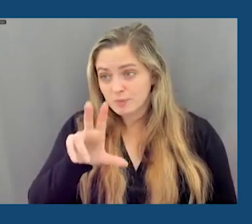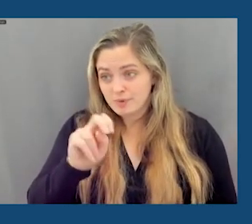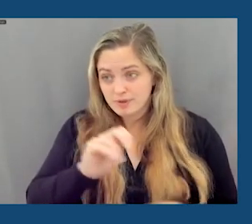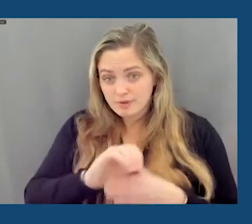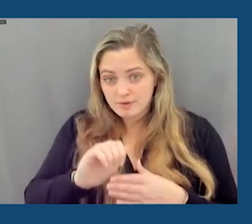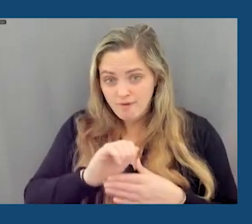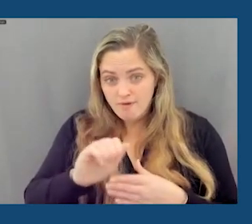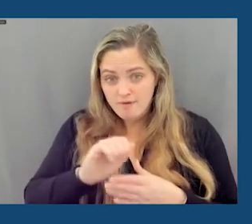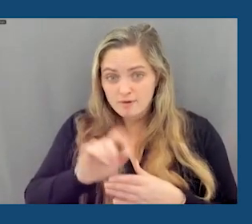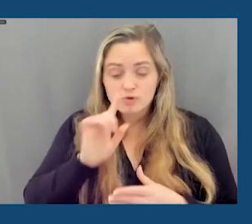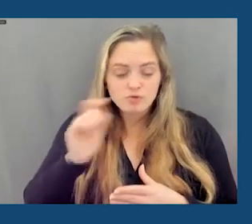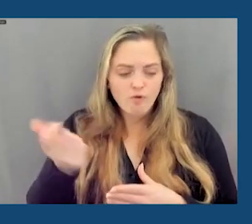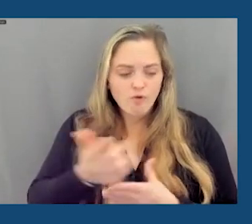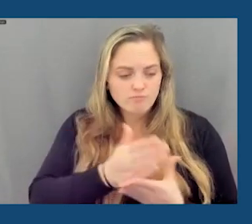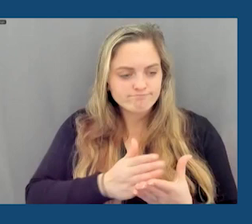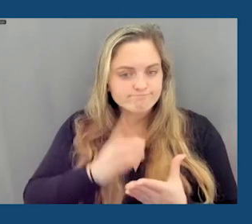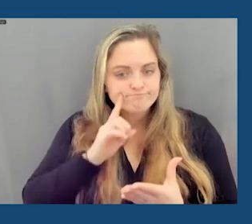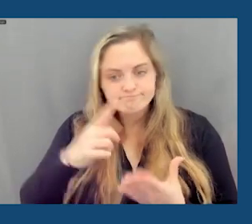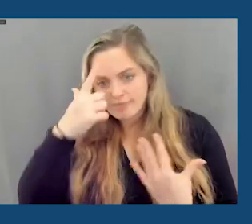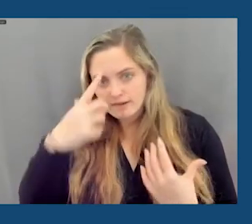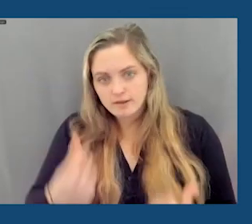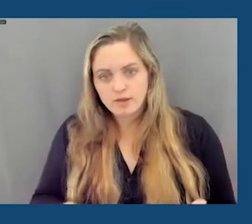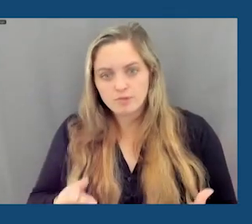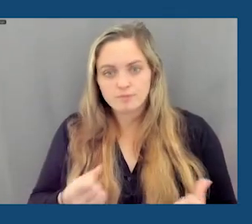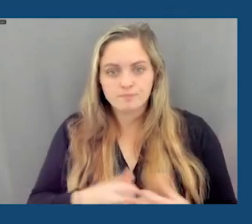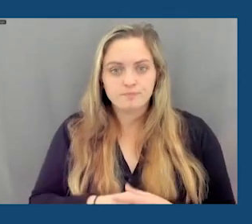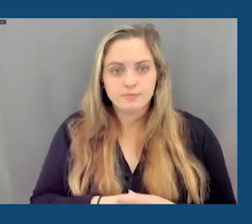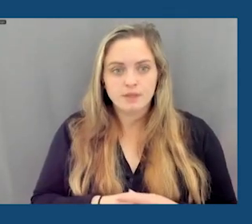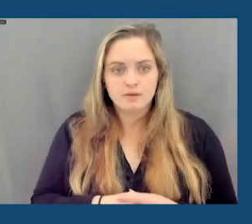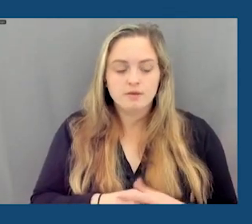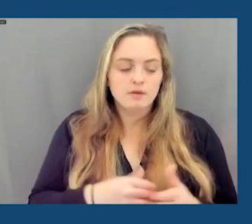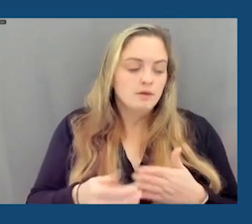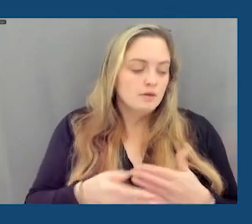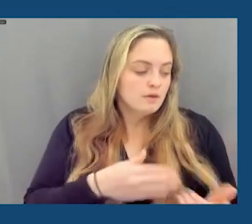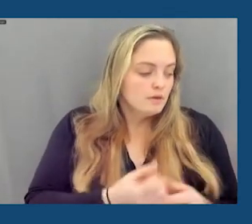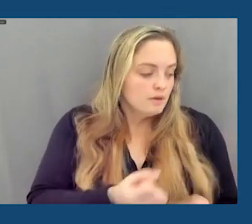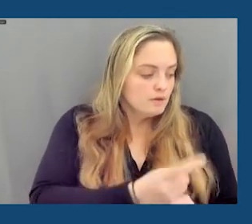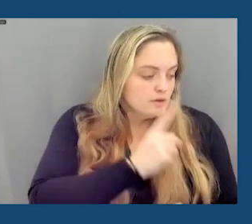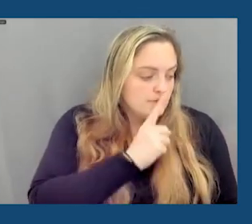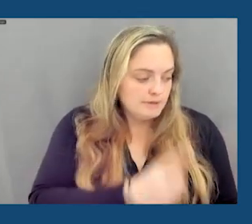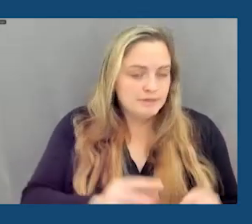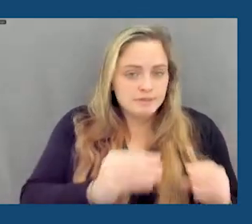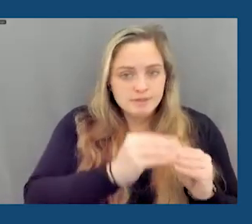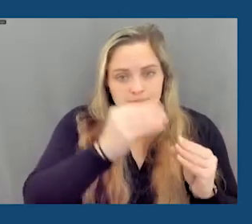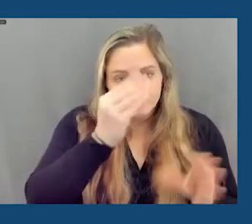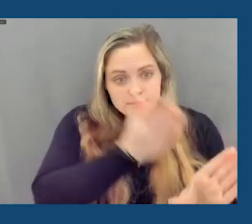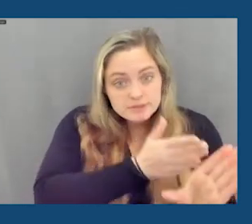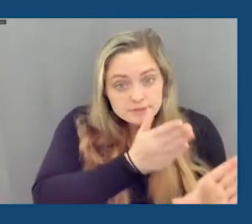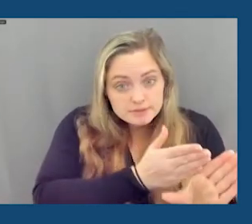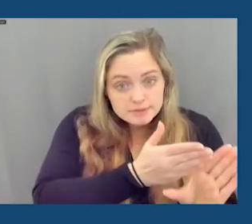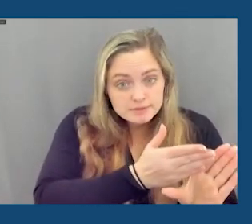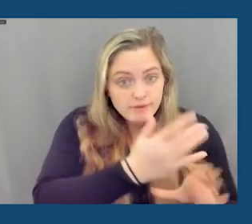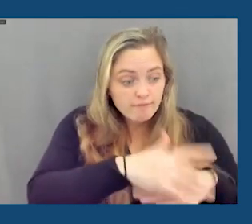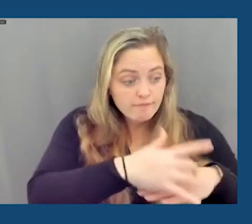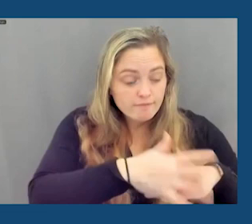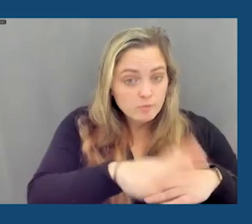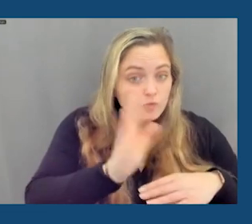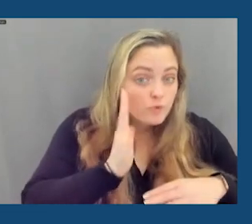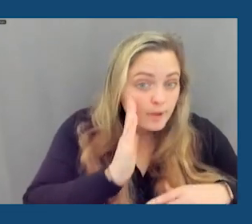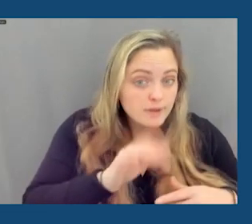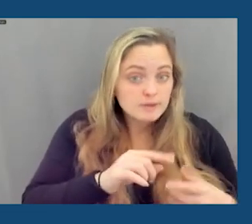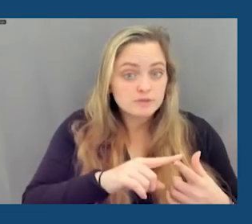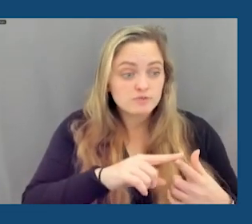all aspects of the mental health spectrum, whether it's making sure there's more psychiatric beds available, that there's more supportive